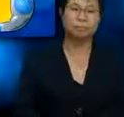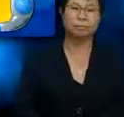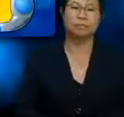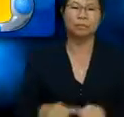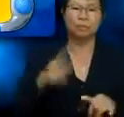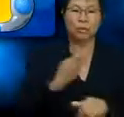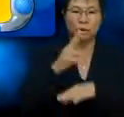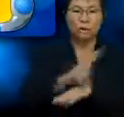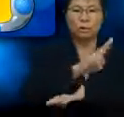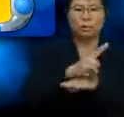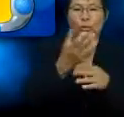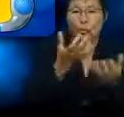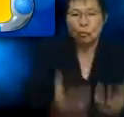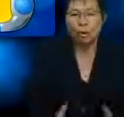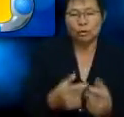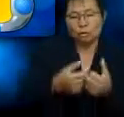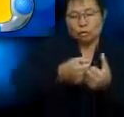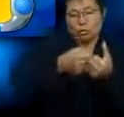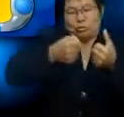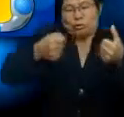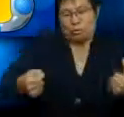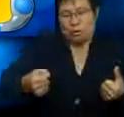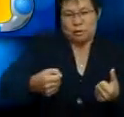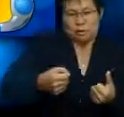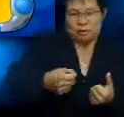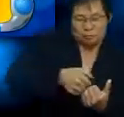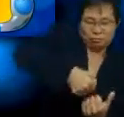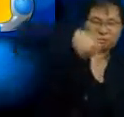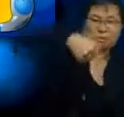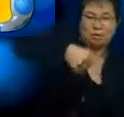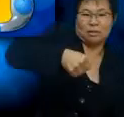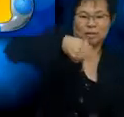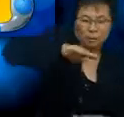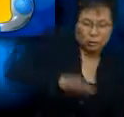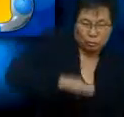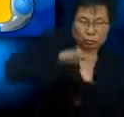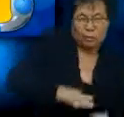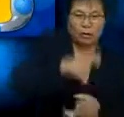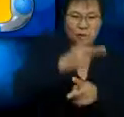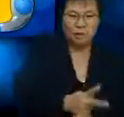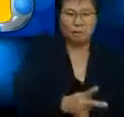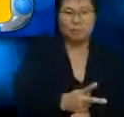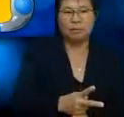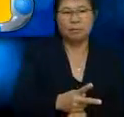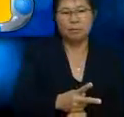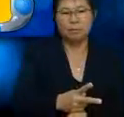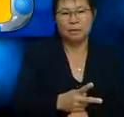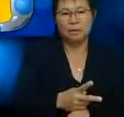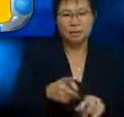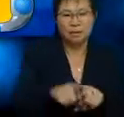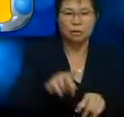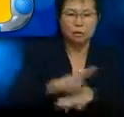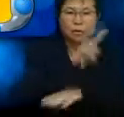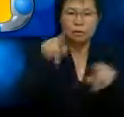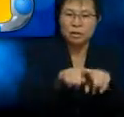We use a weight to stretch the springs. This is what we keep the same. We